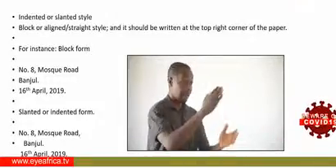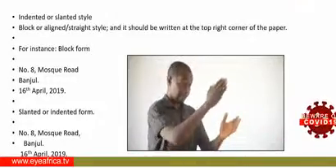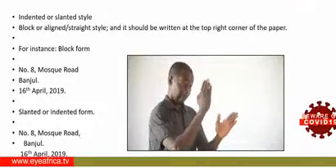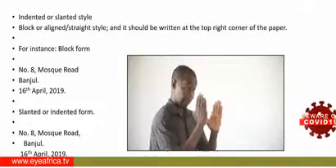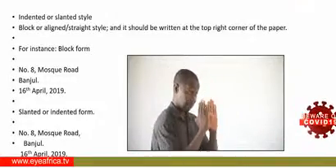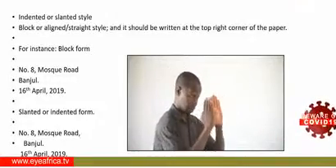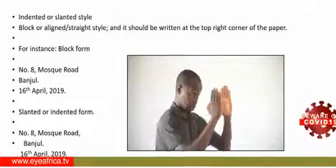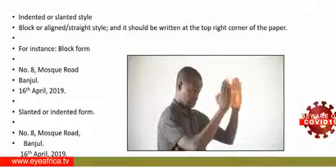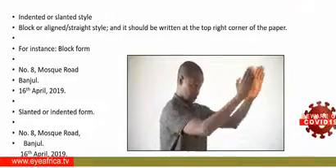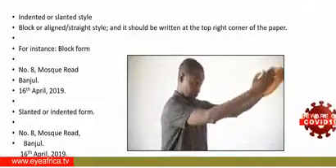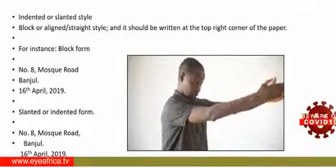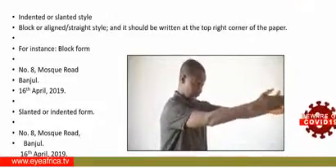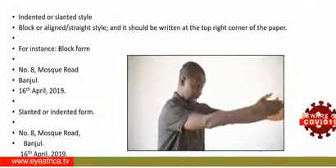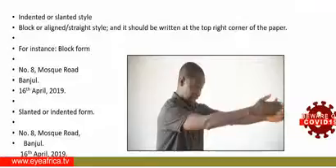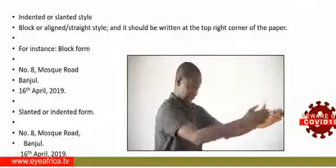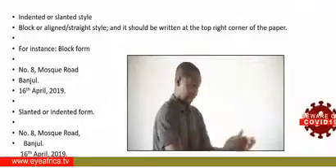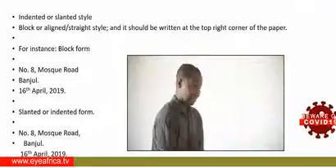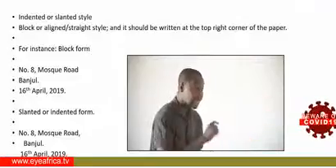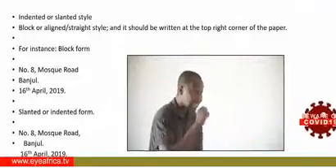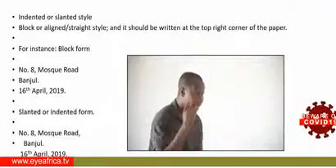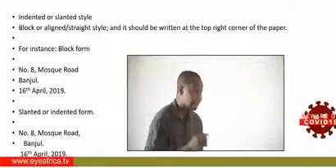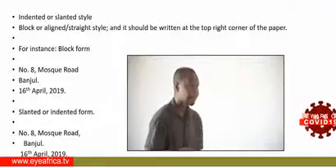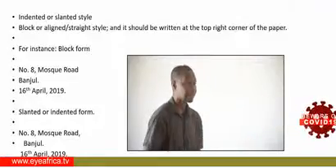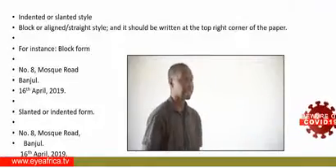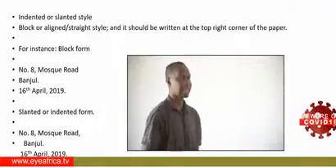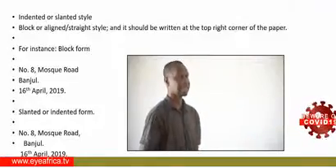Everything should be straight, as the name implies.